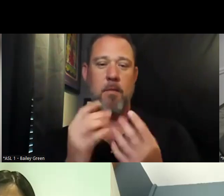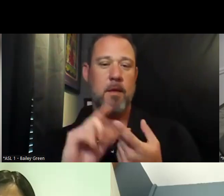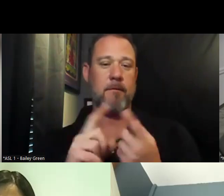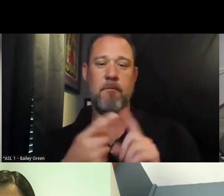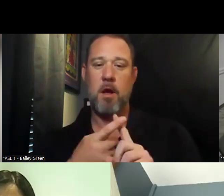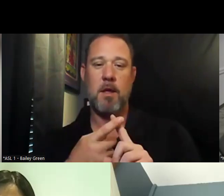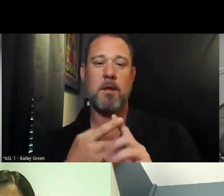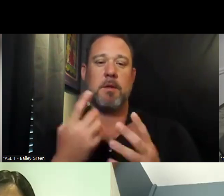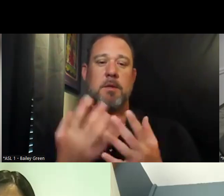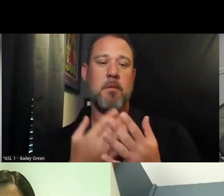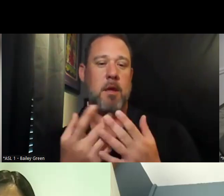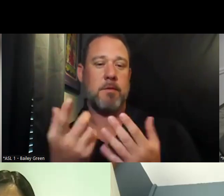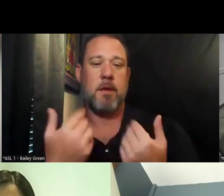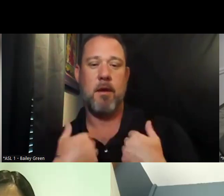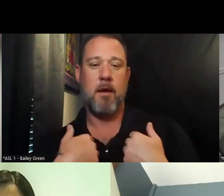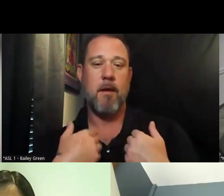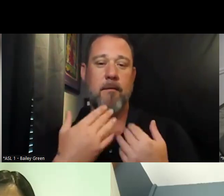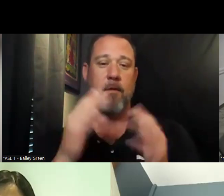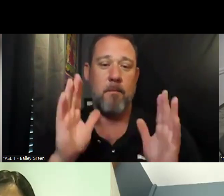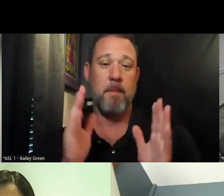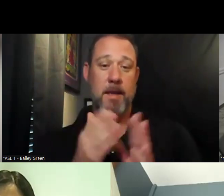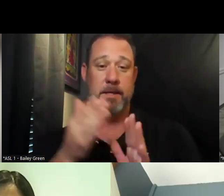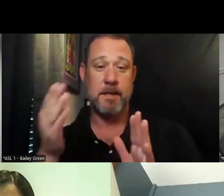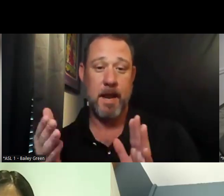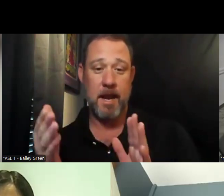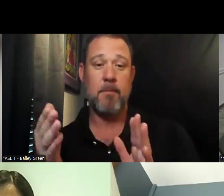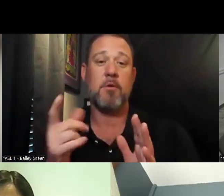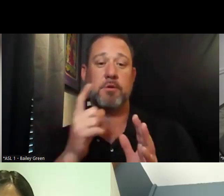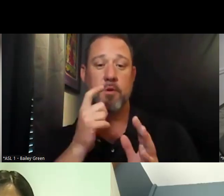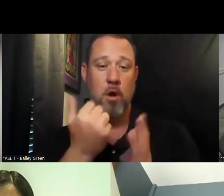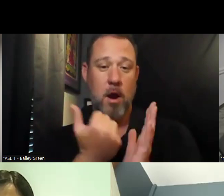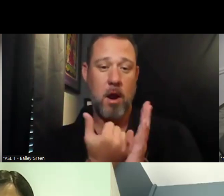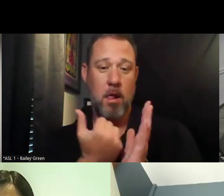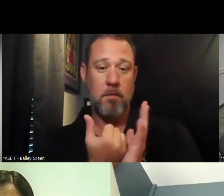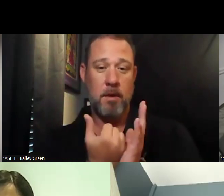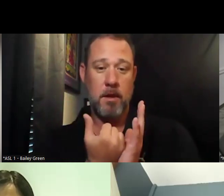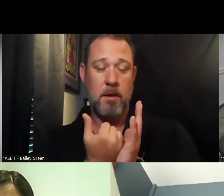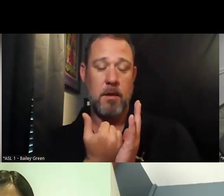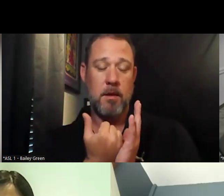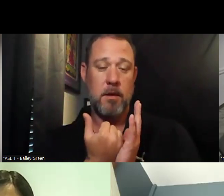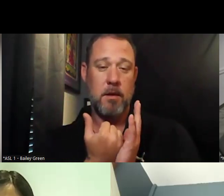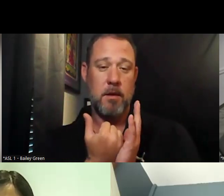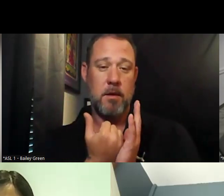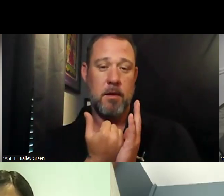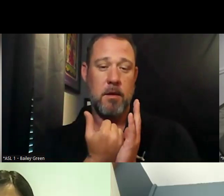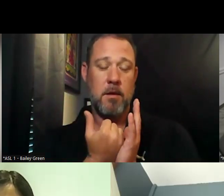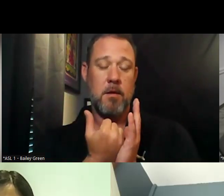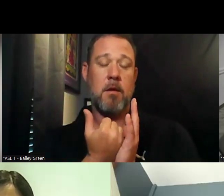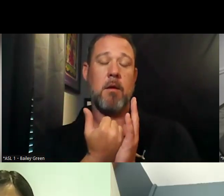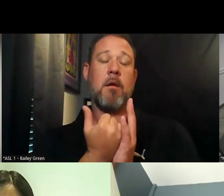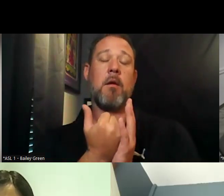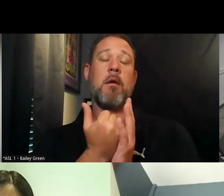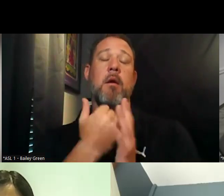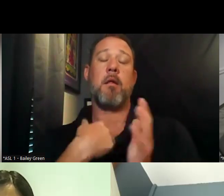friends. Sometimes they have amazing neighbors that are like serving as their family, and I'm always